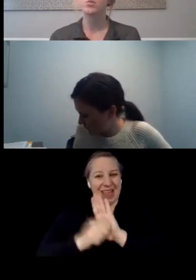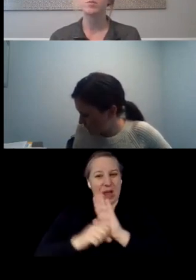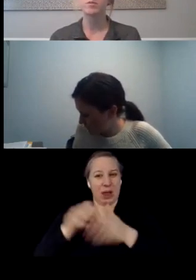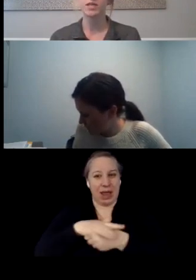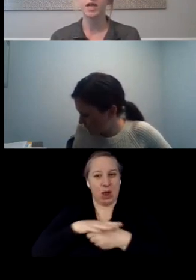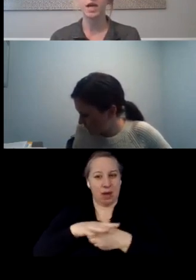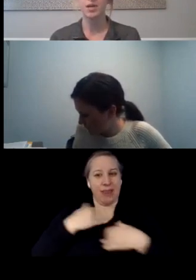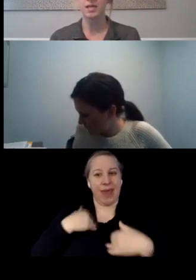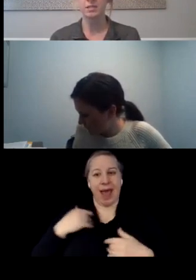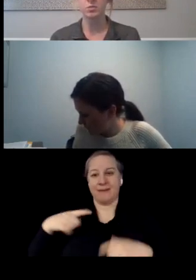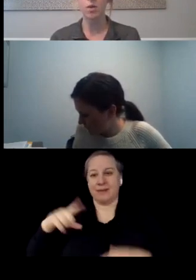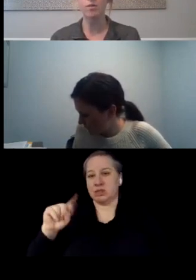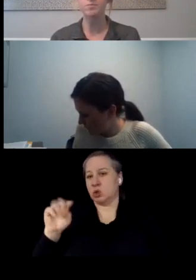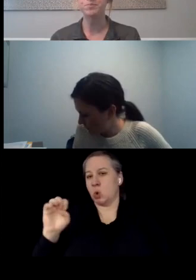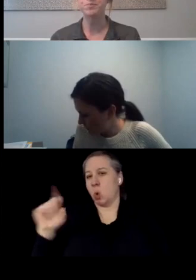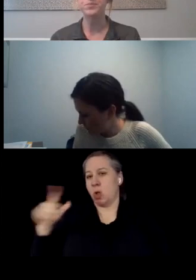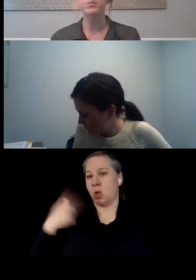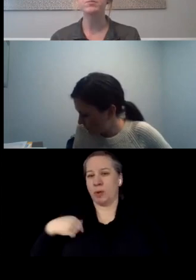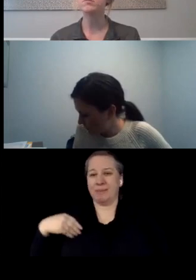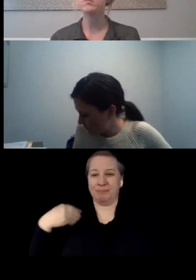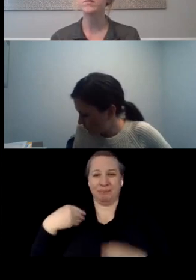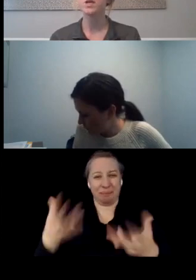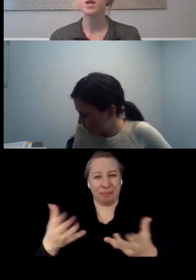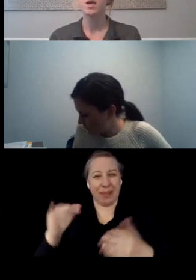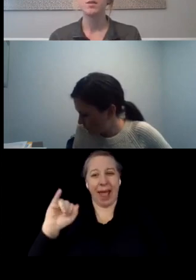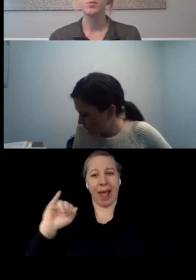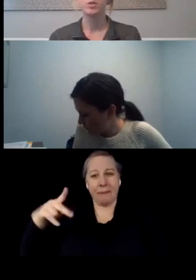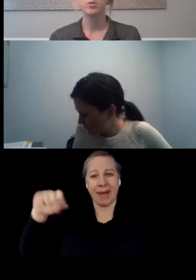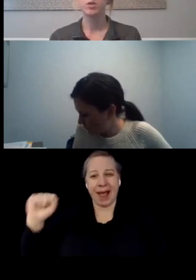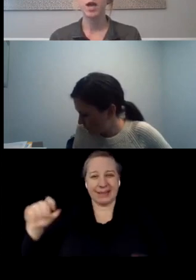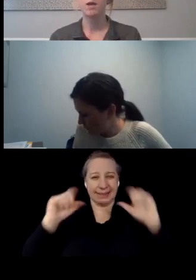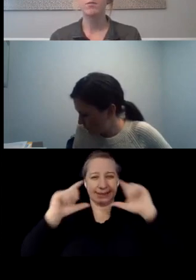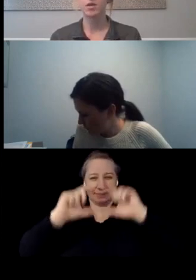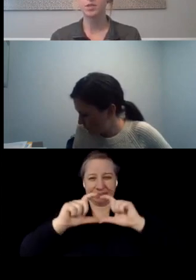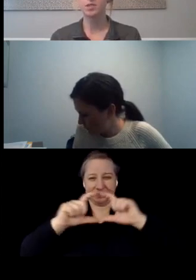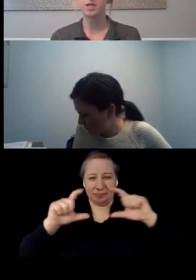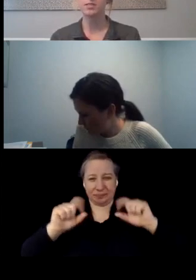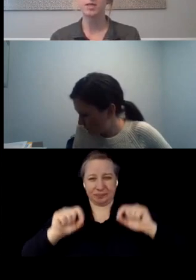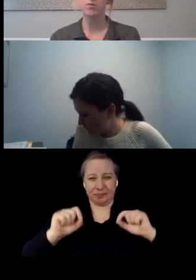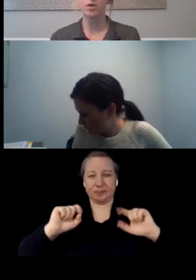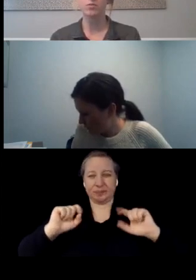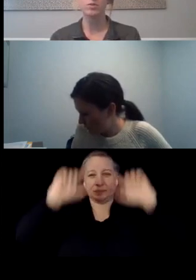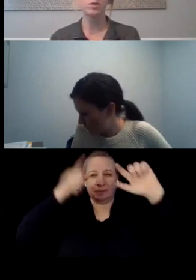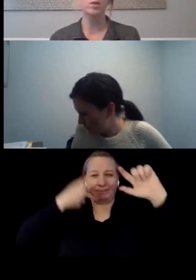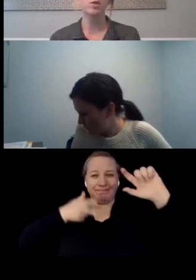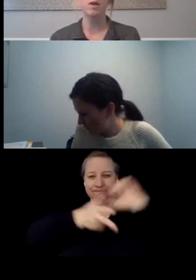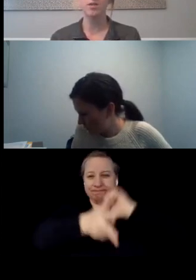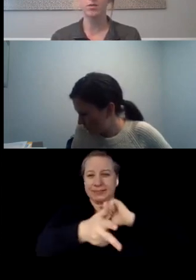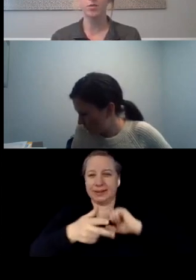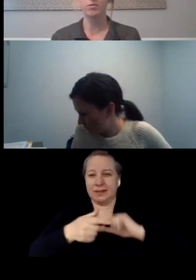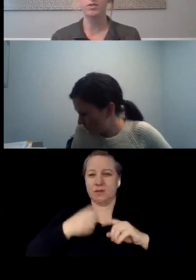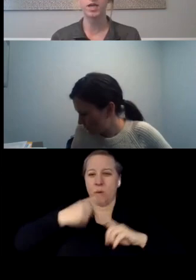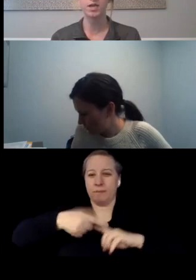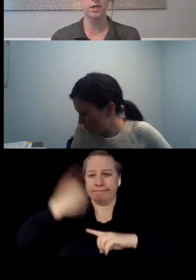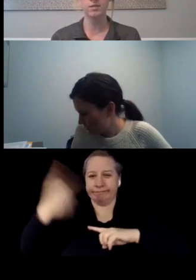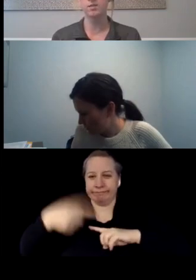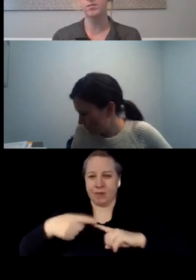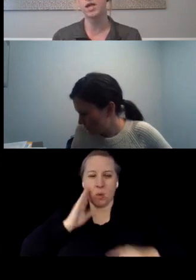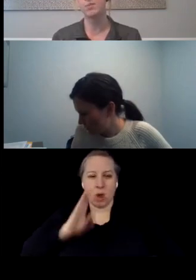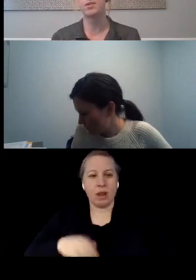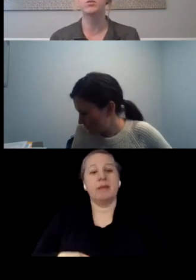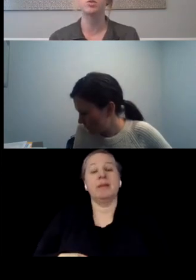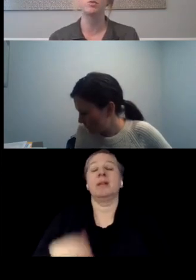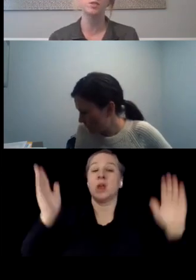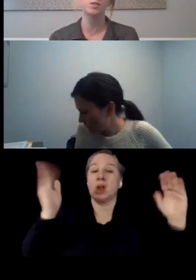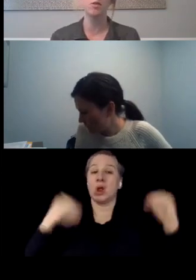tolls, we provide that iPass as well. And then we do have company paid cell phones so that you'll have that throughout the day in case